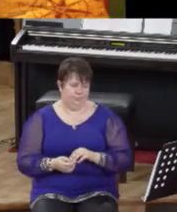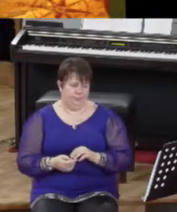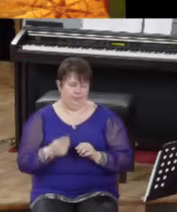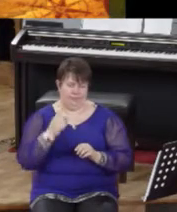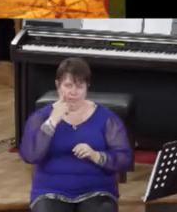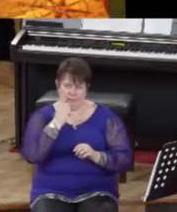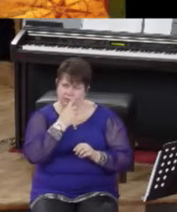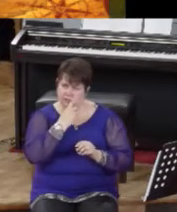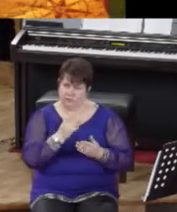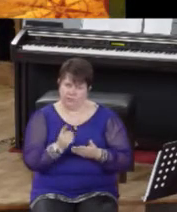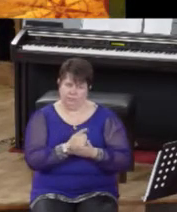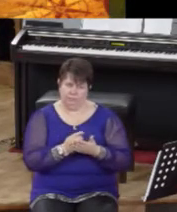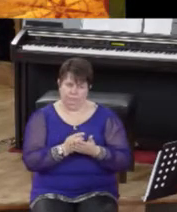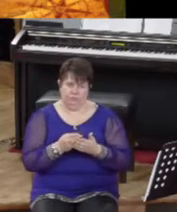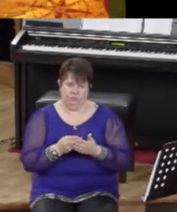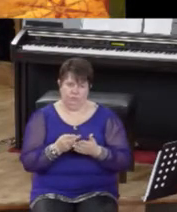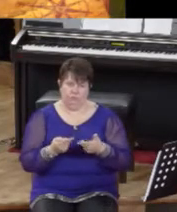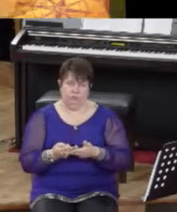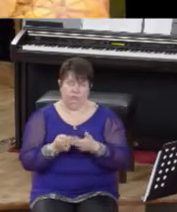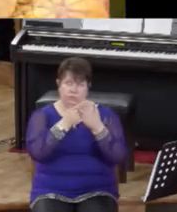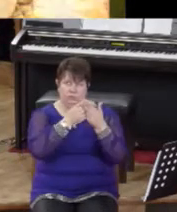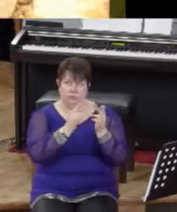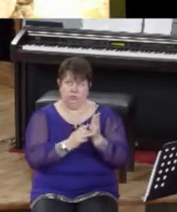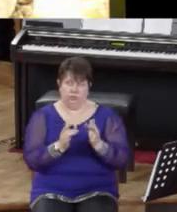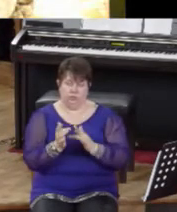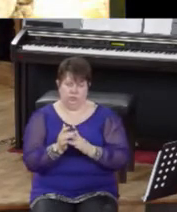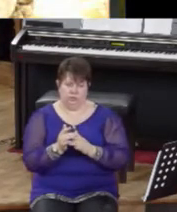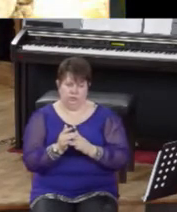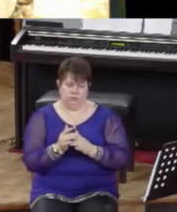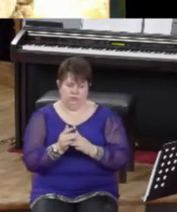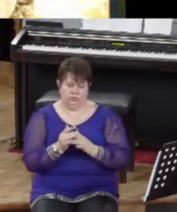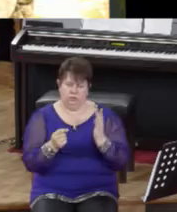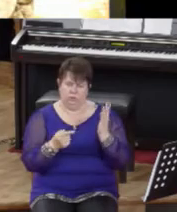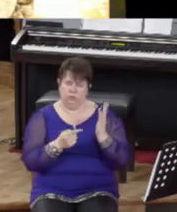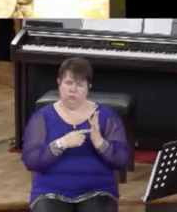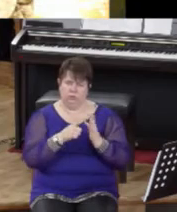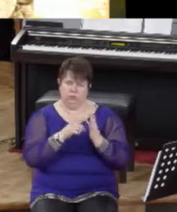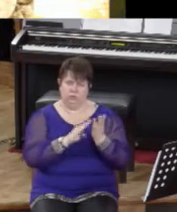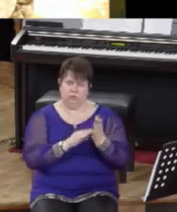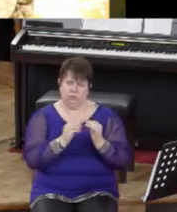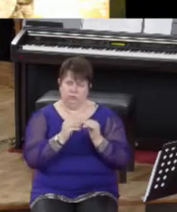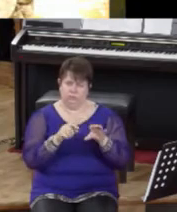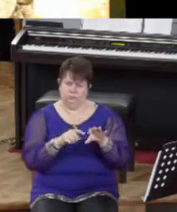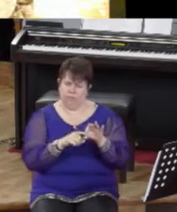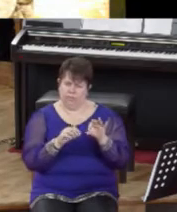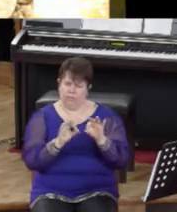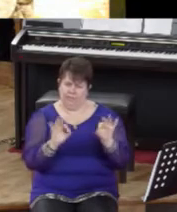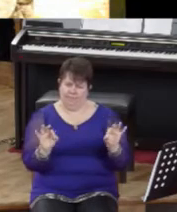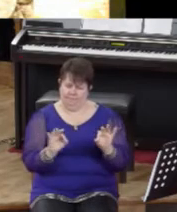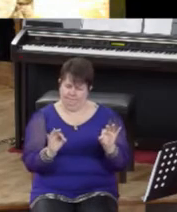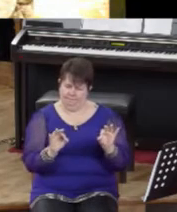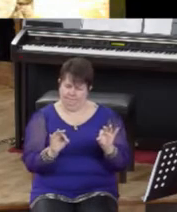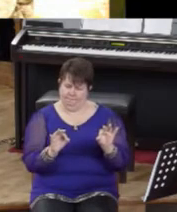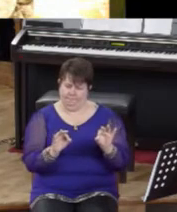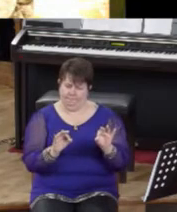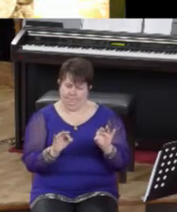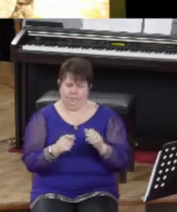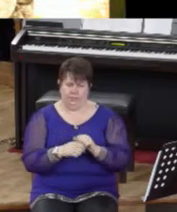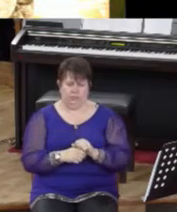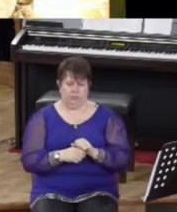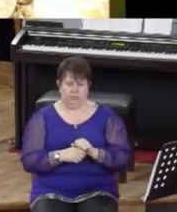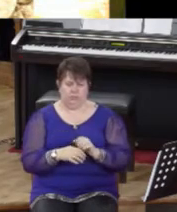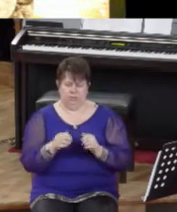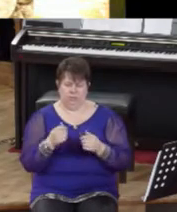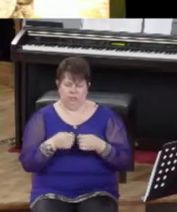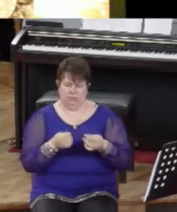Evidence about the resurrection of Jesus, the empty tomb of Christ, gives a